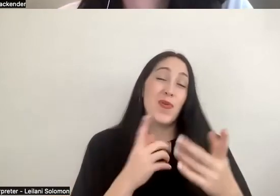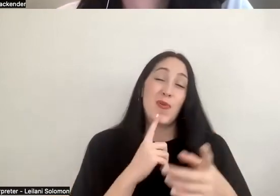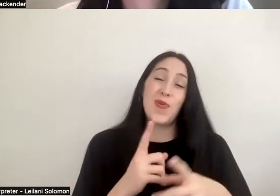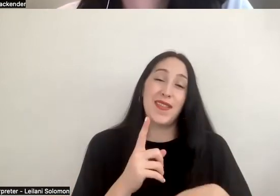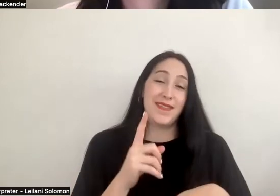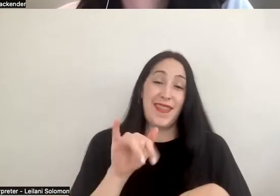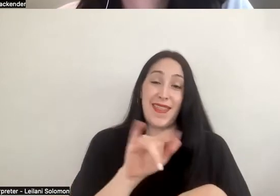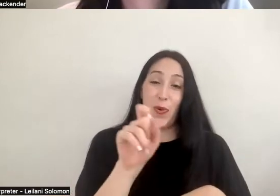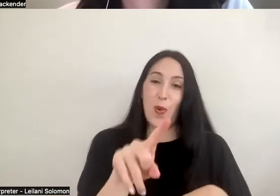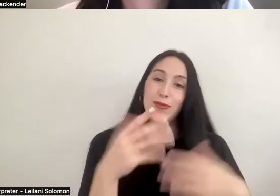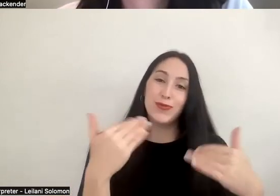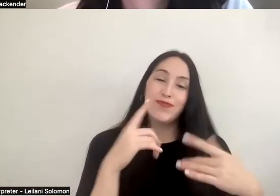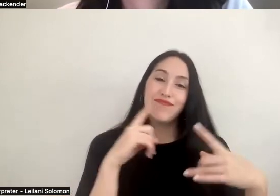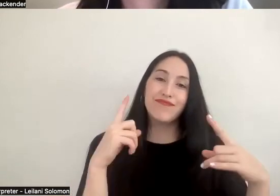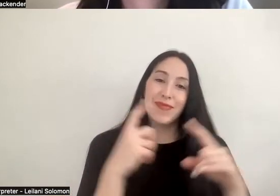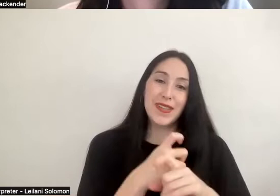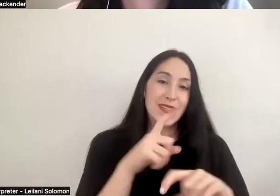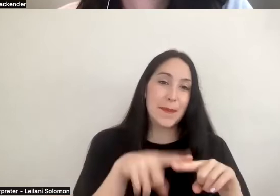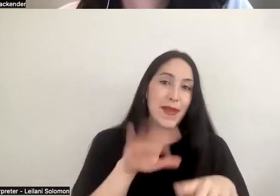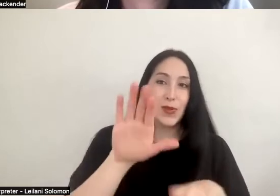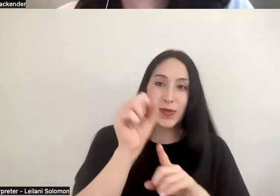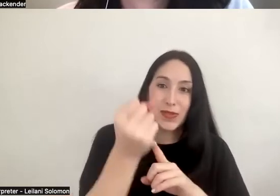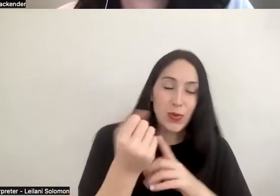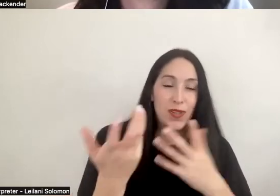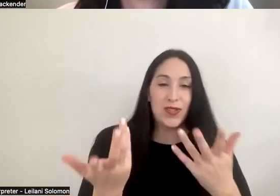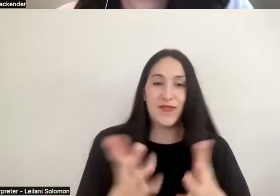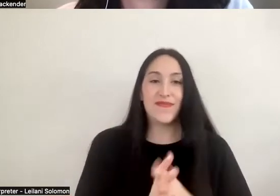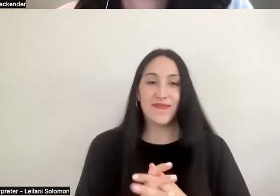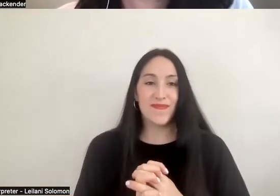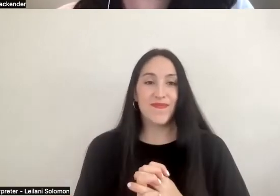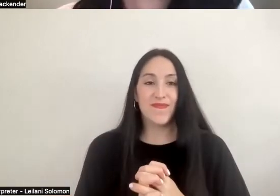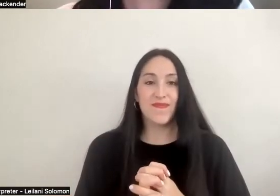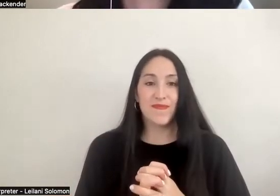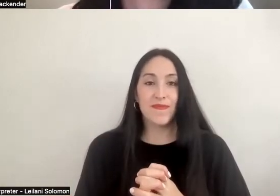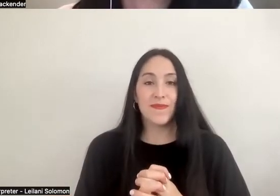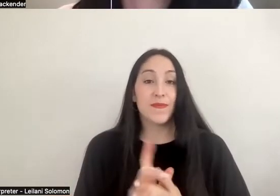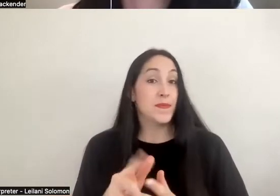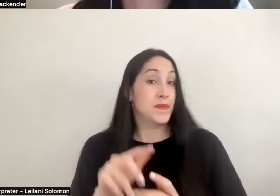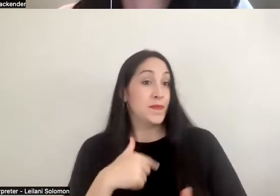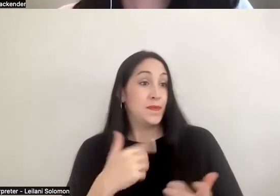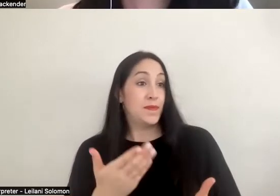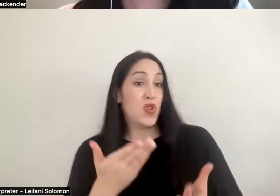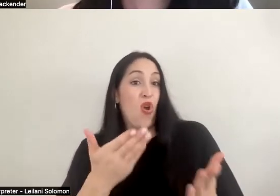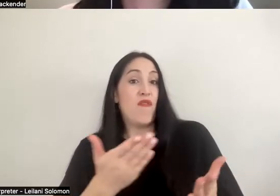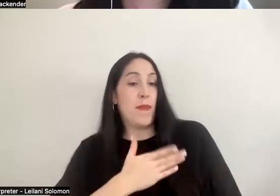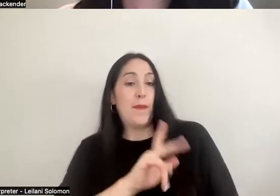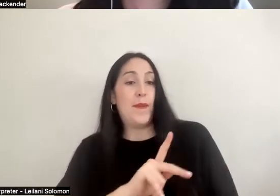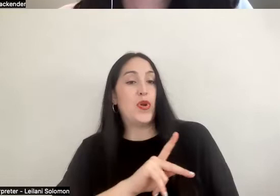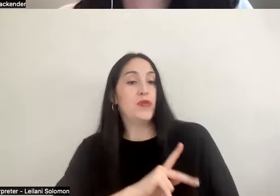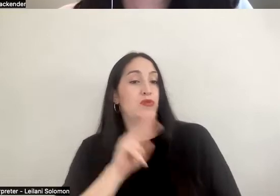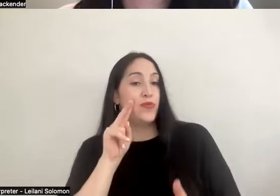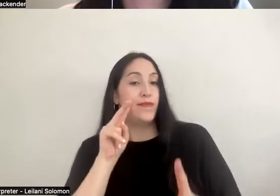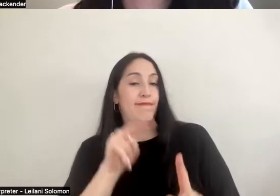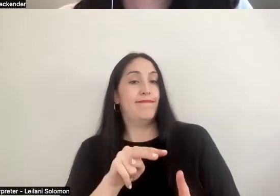the complexity of your estate. John, Now- let me offer a personal Sure. aside, because I